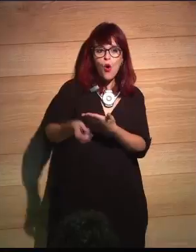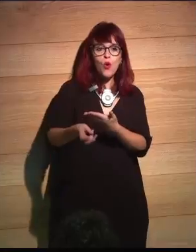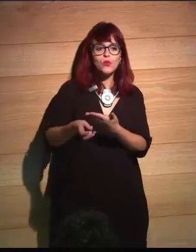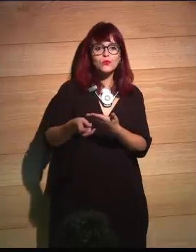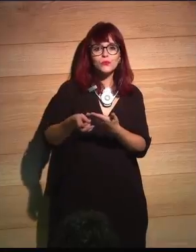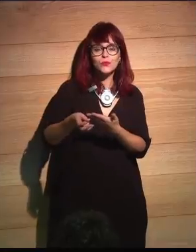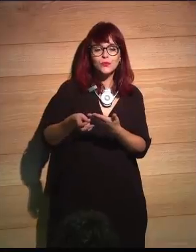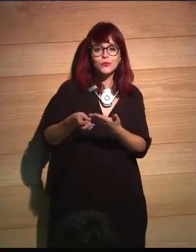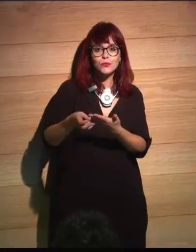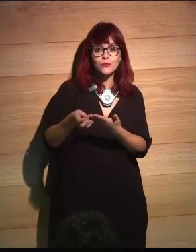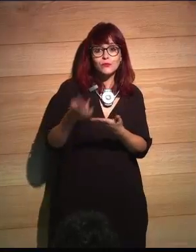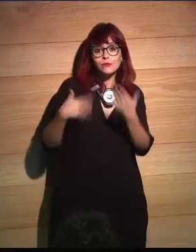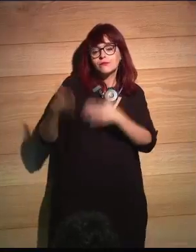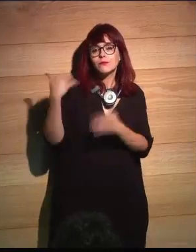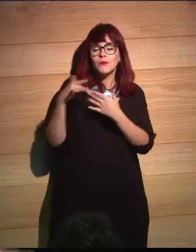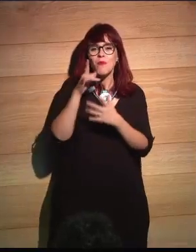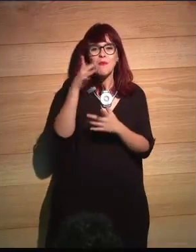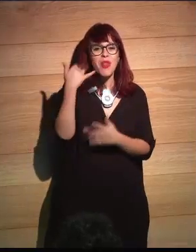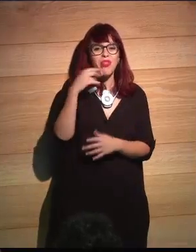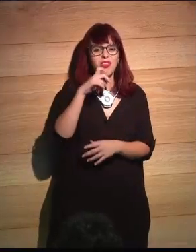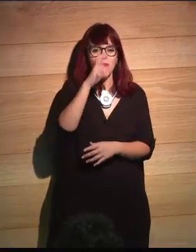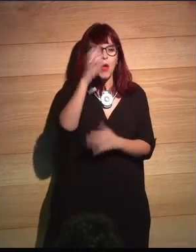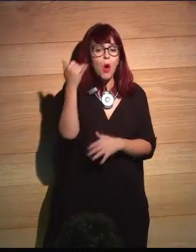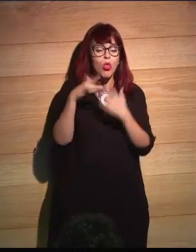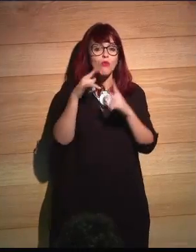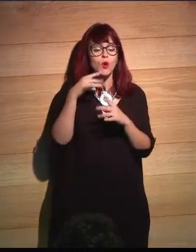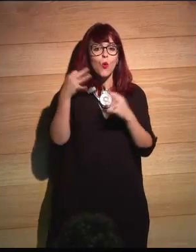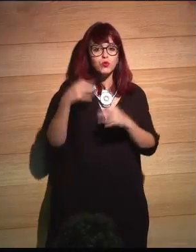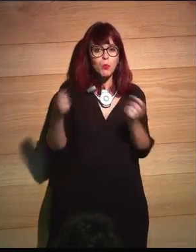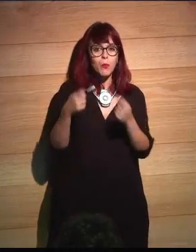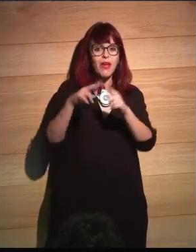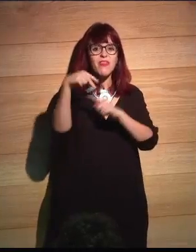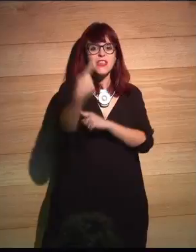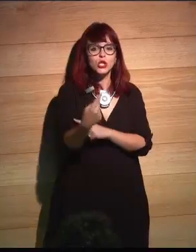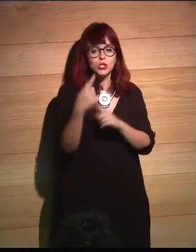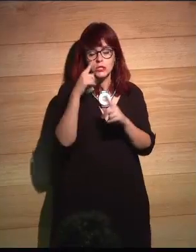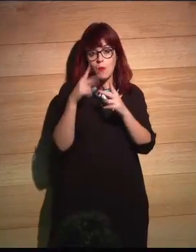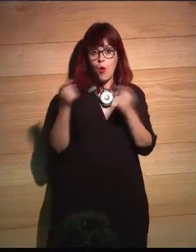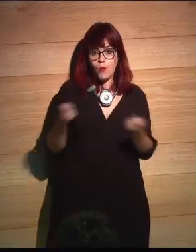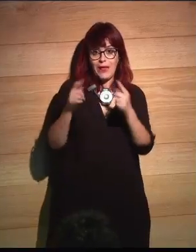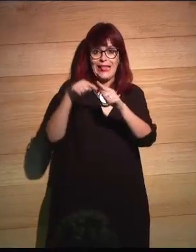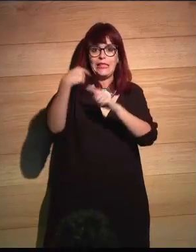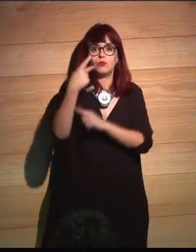dated just after 2 years or something. So I think it depends a